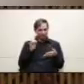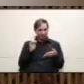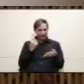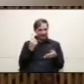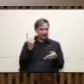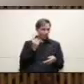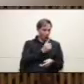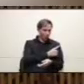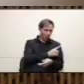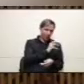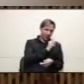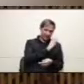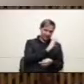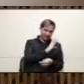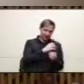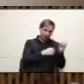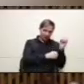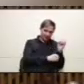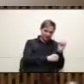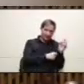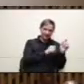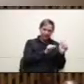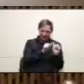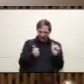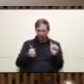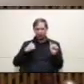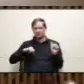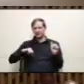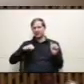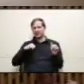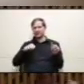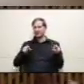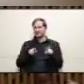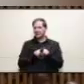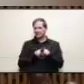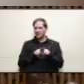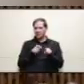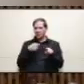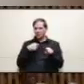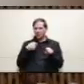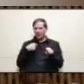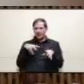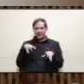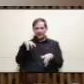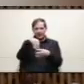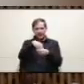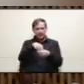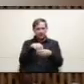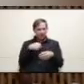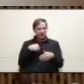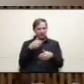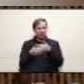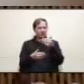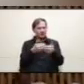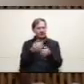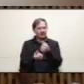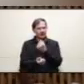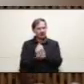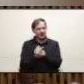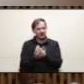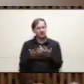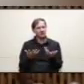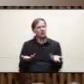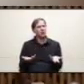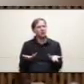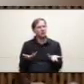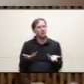municipality. And also the same department sits as observers when all these processes unfold. So that is